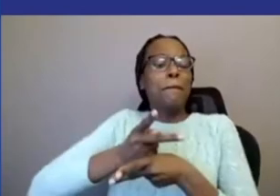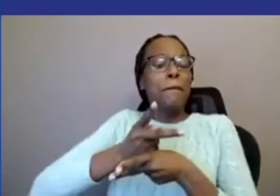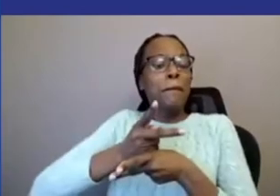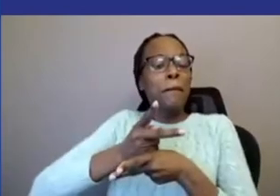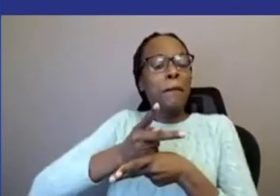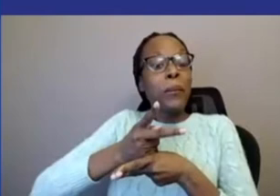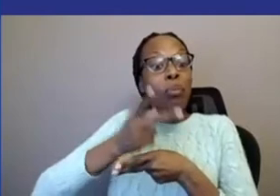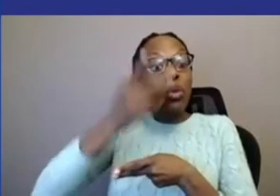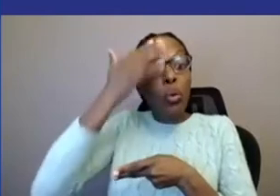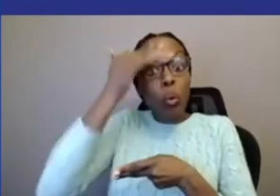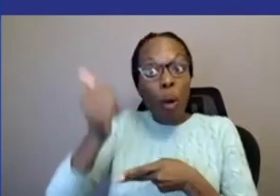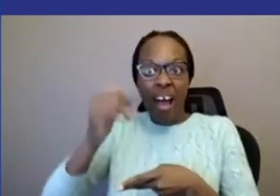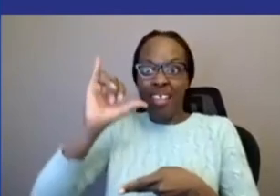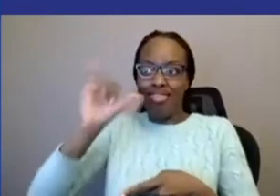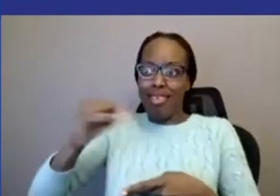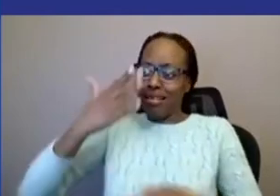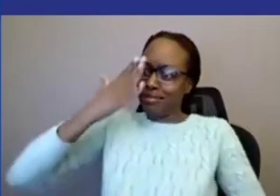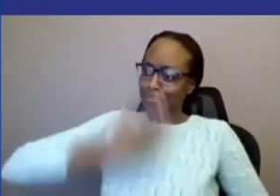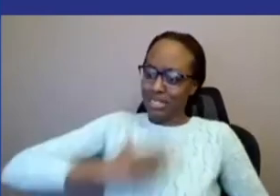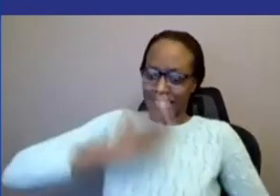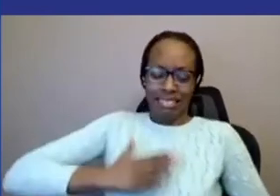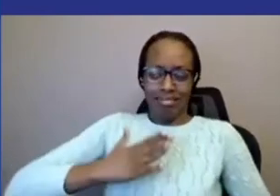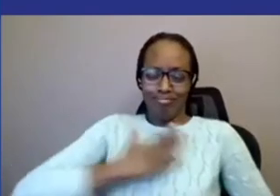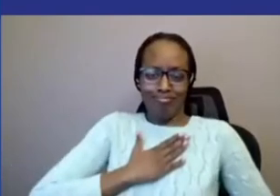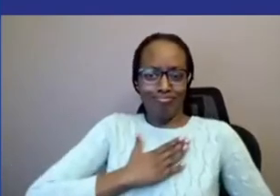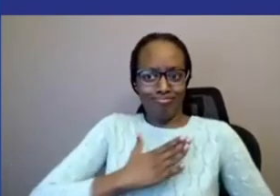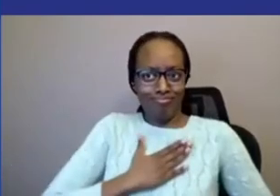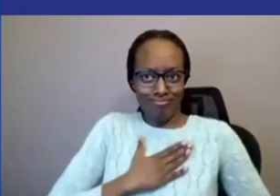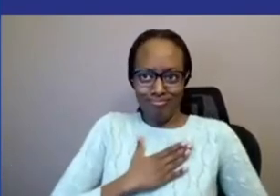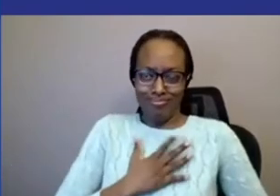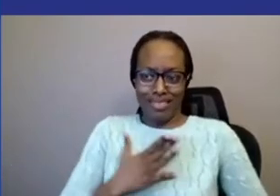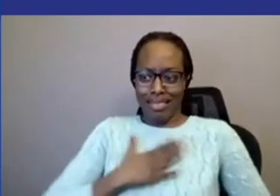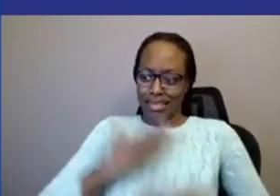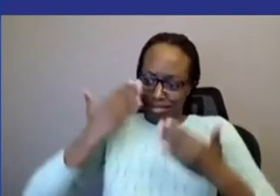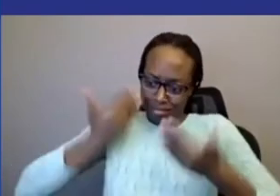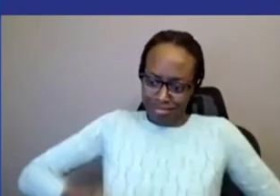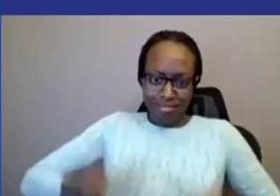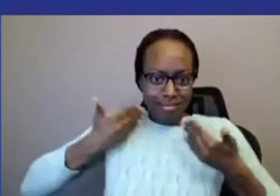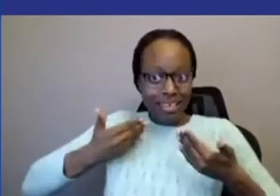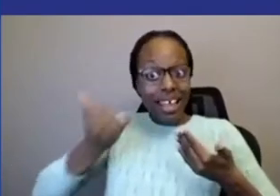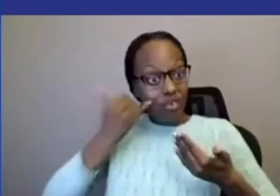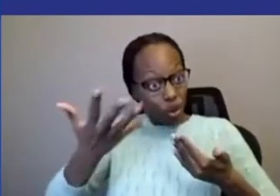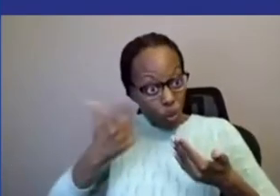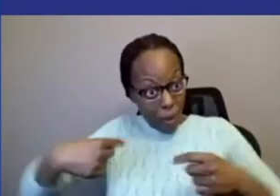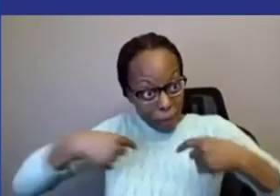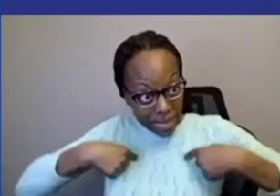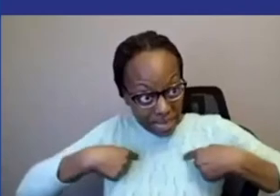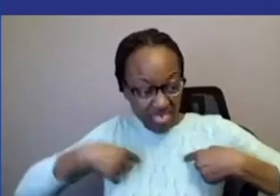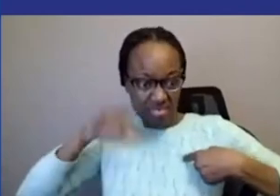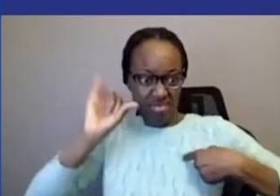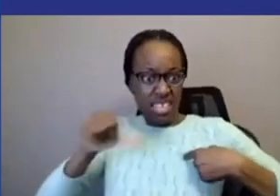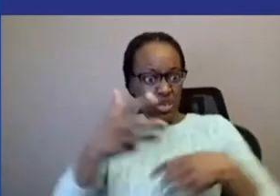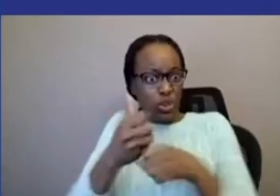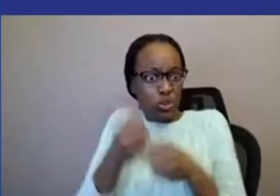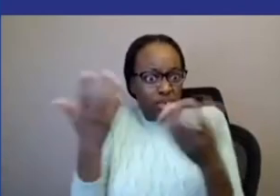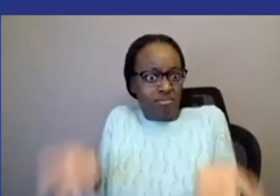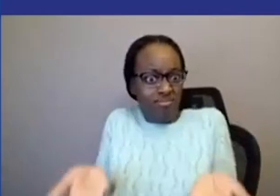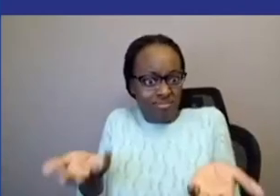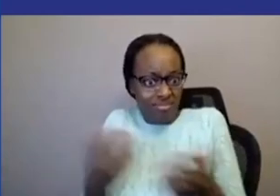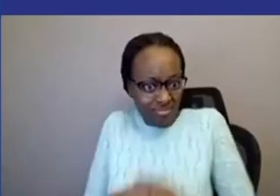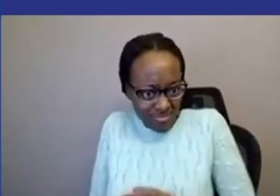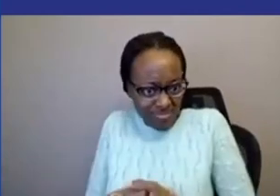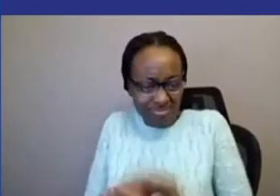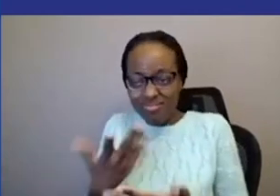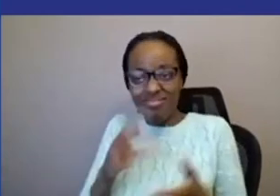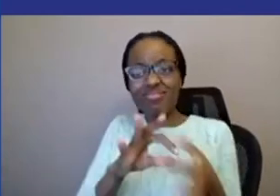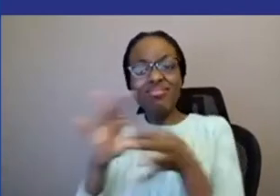makes me who I am, you know, and that's what you're going to get for the project, you know, and that's, again, back to what